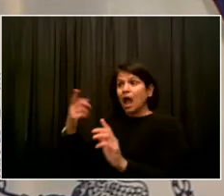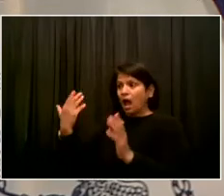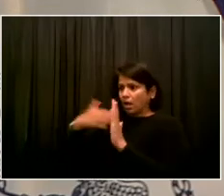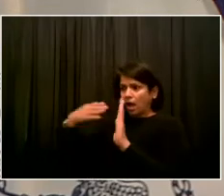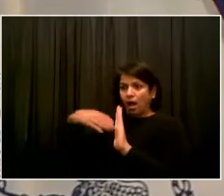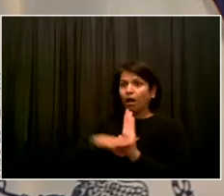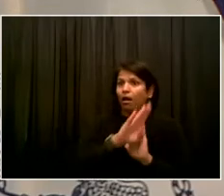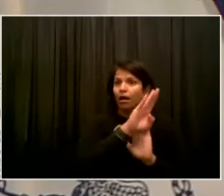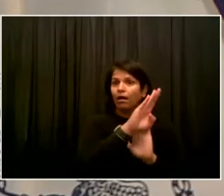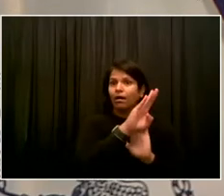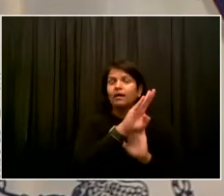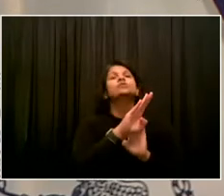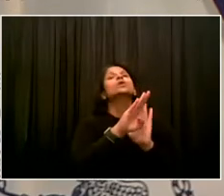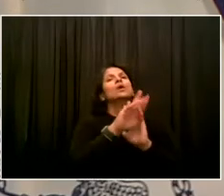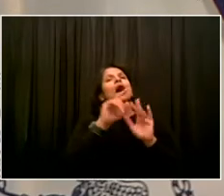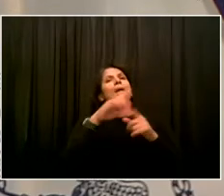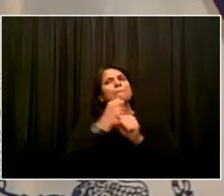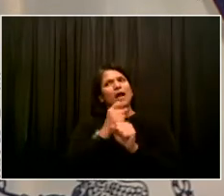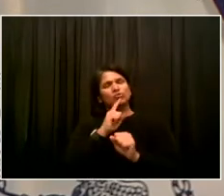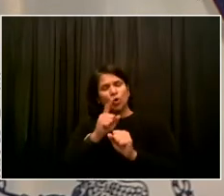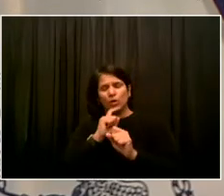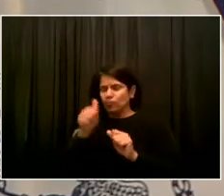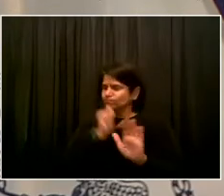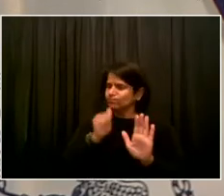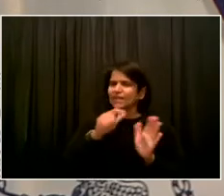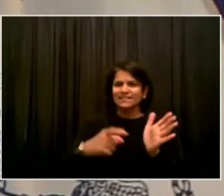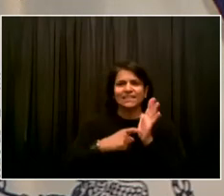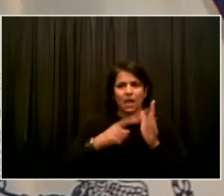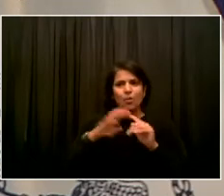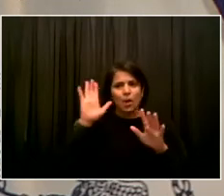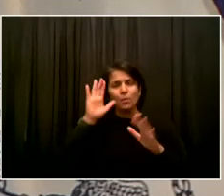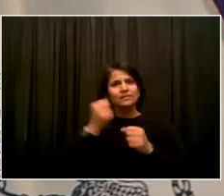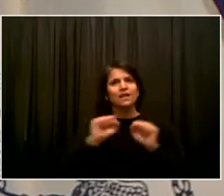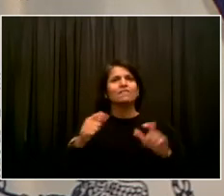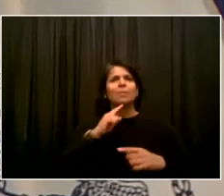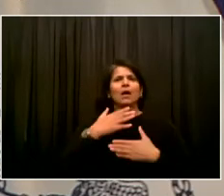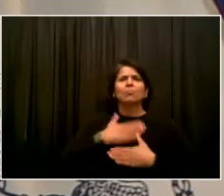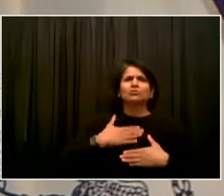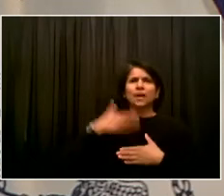forward as a city. My pleasure to bring to you Governor Kathy Hochul.